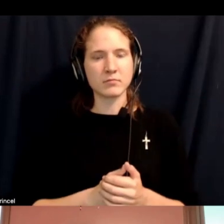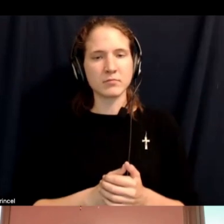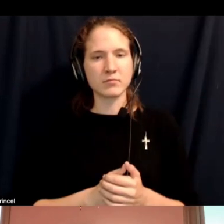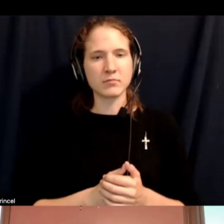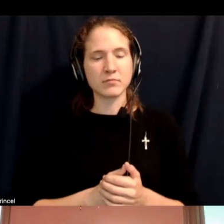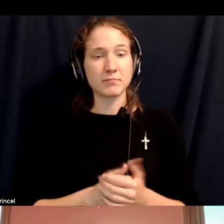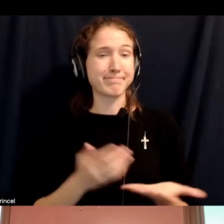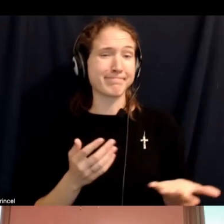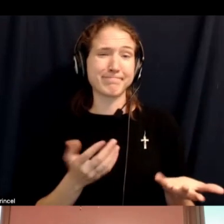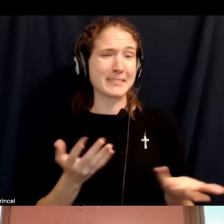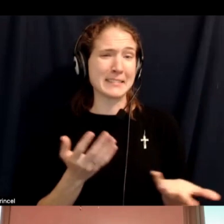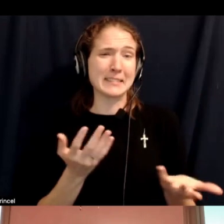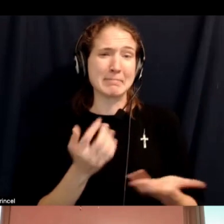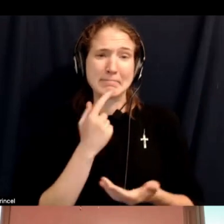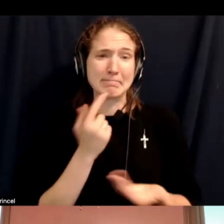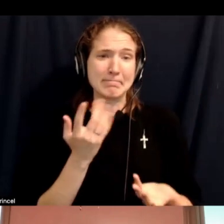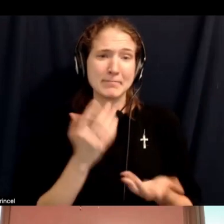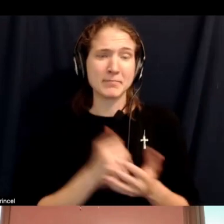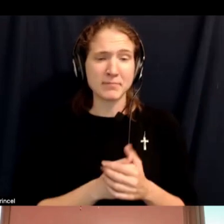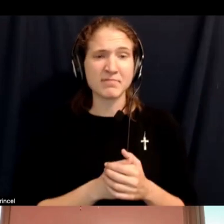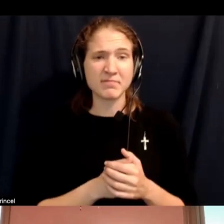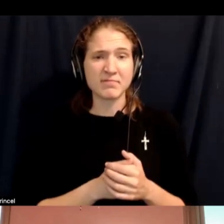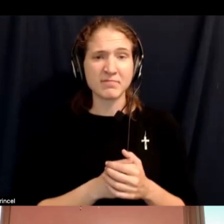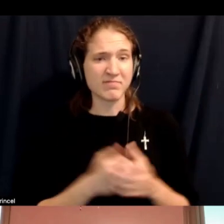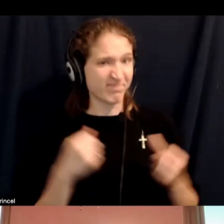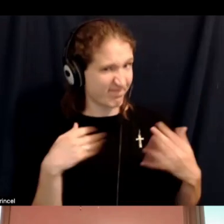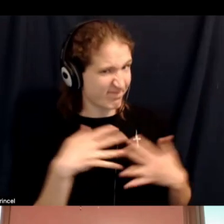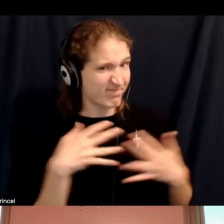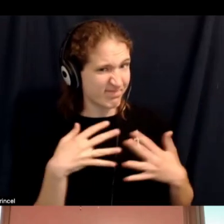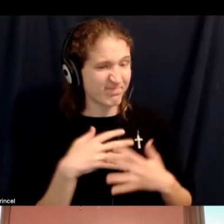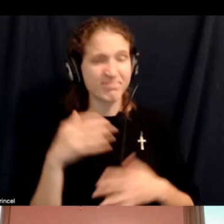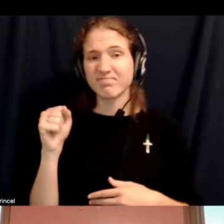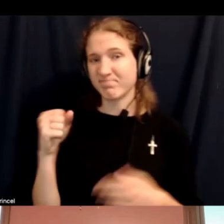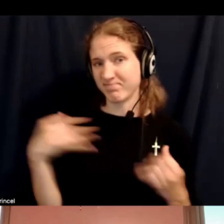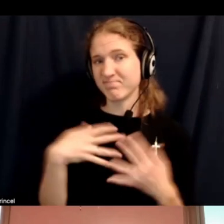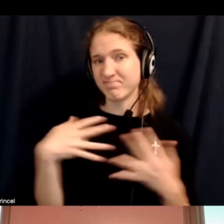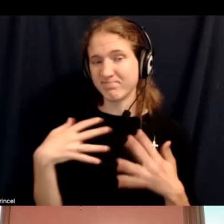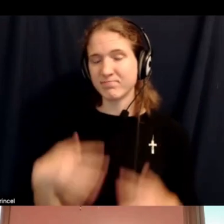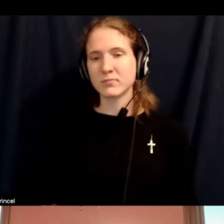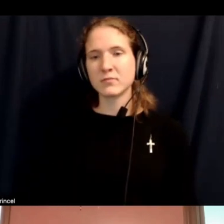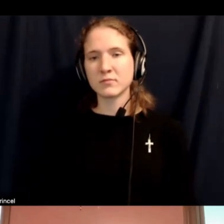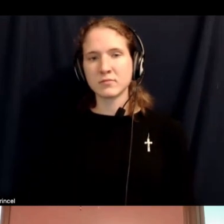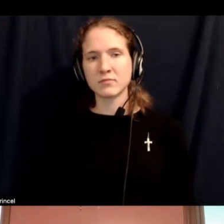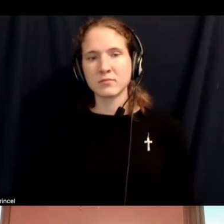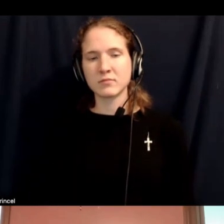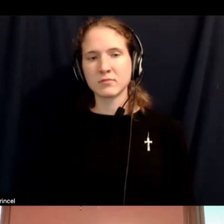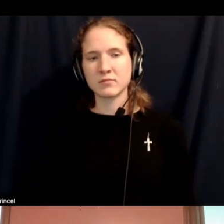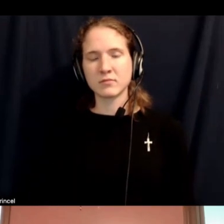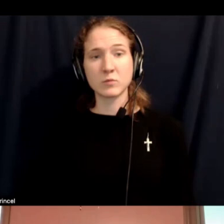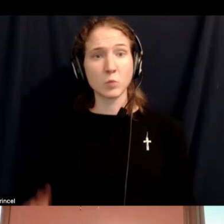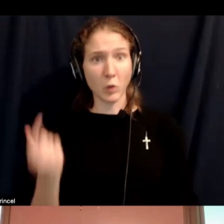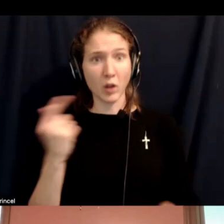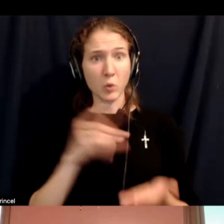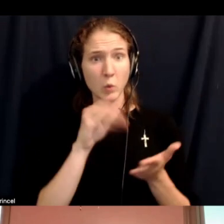What can I say? Yeah, Scary. it is. It's very scary. I mean, one of my